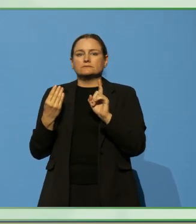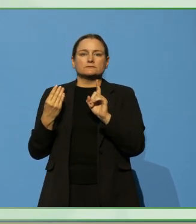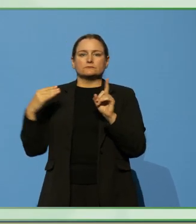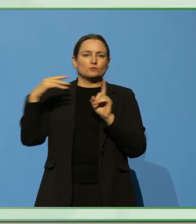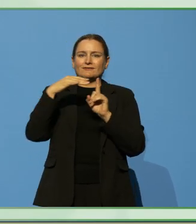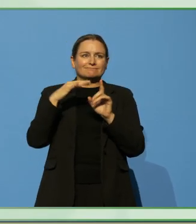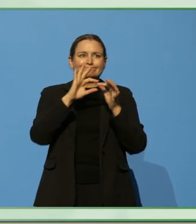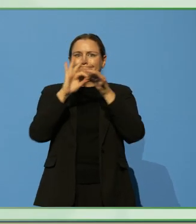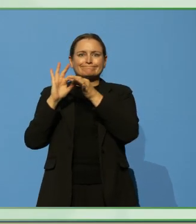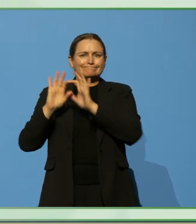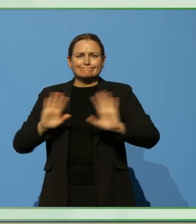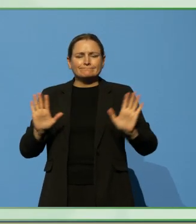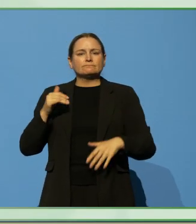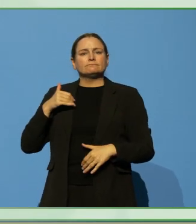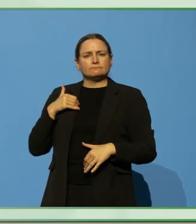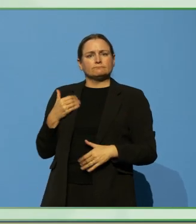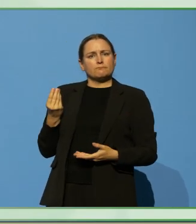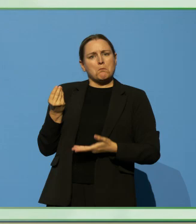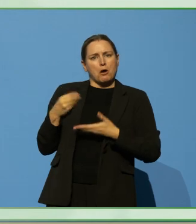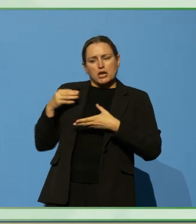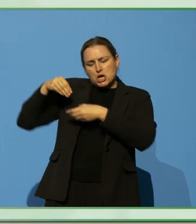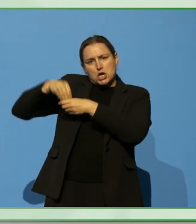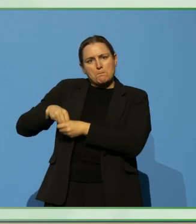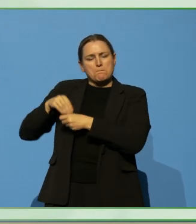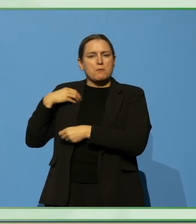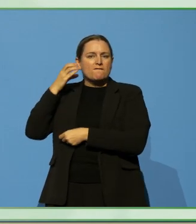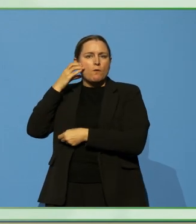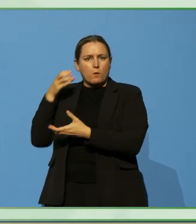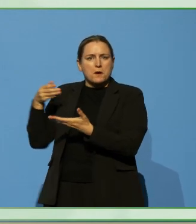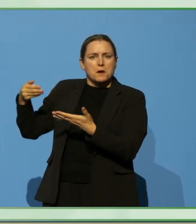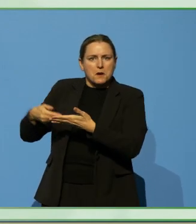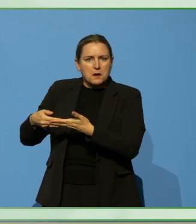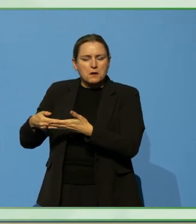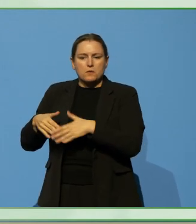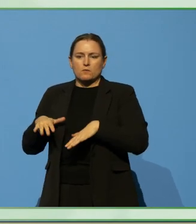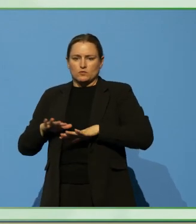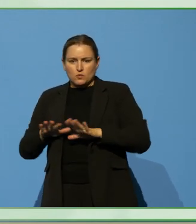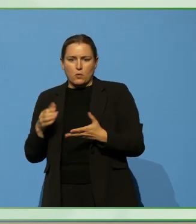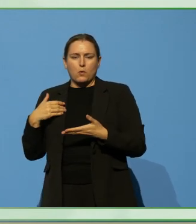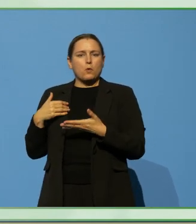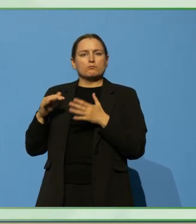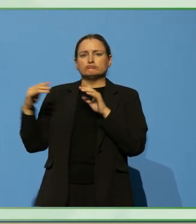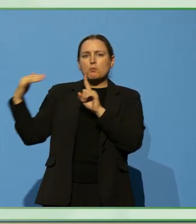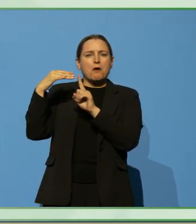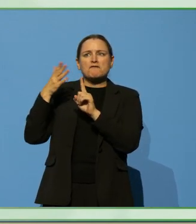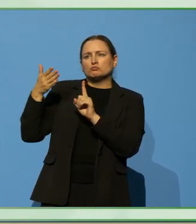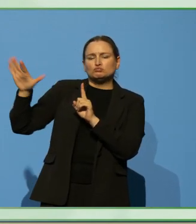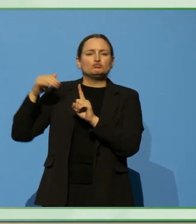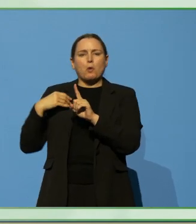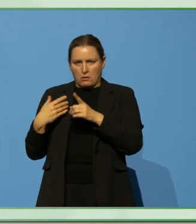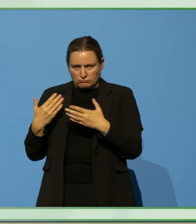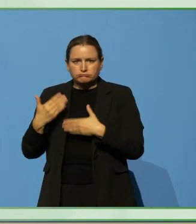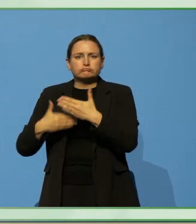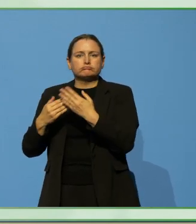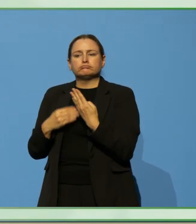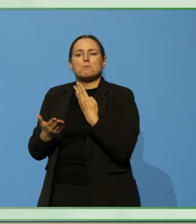card. And you can pay between people or between you and a shop without going